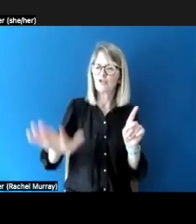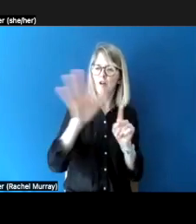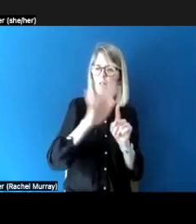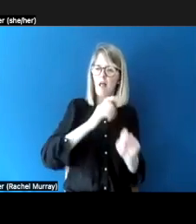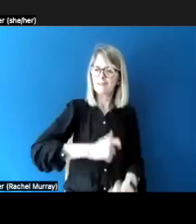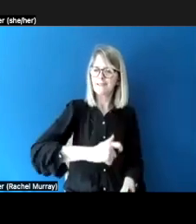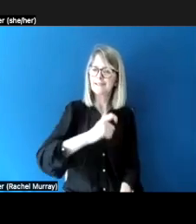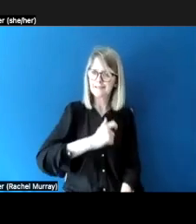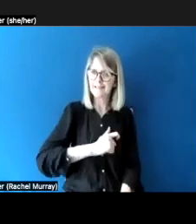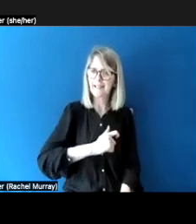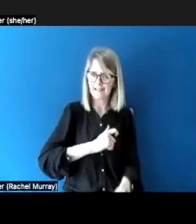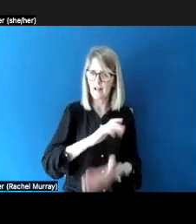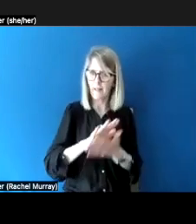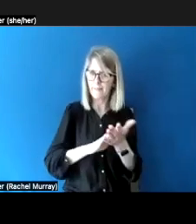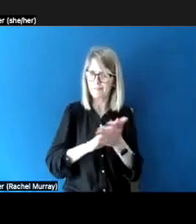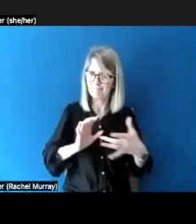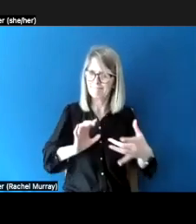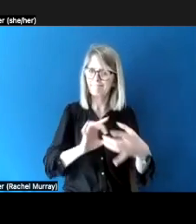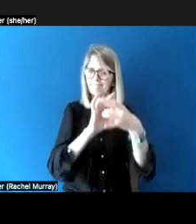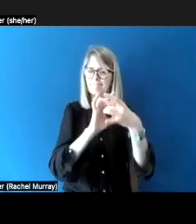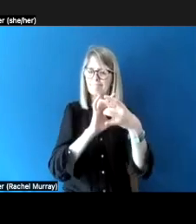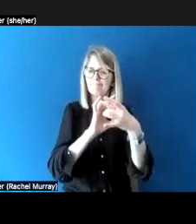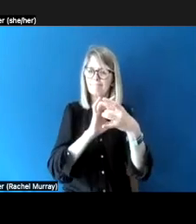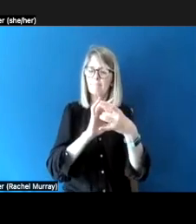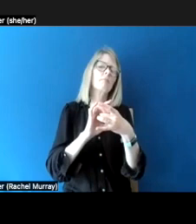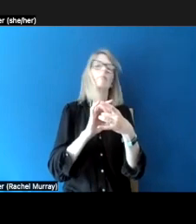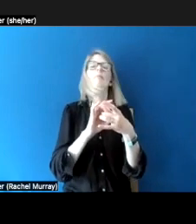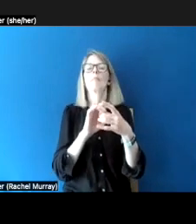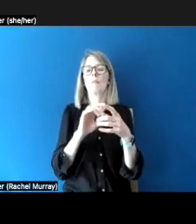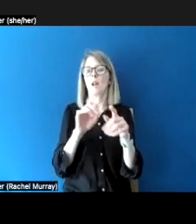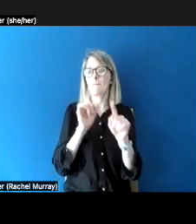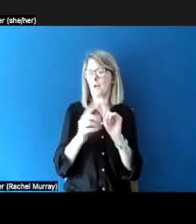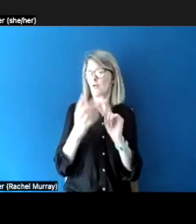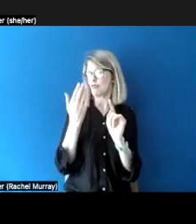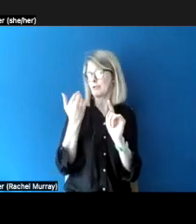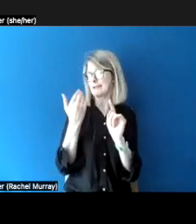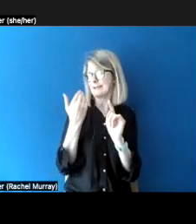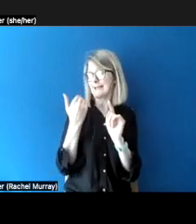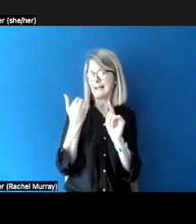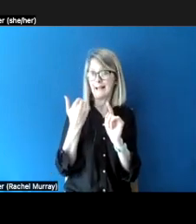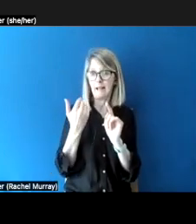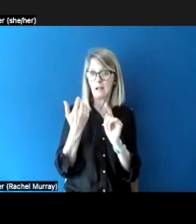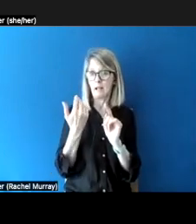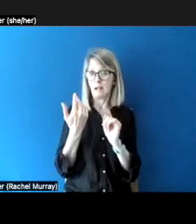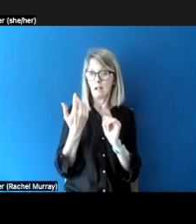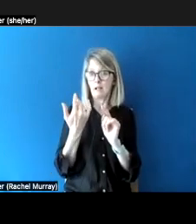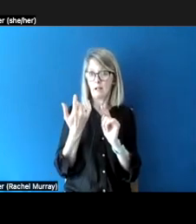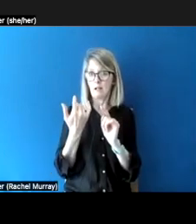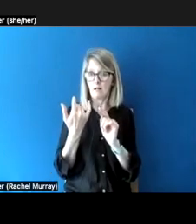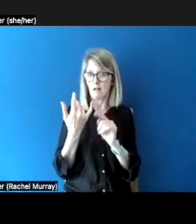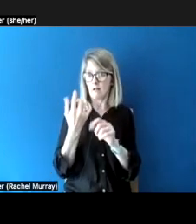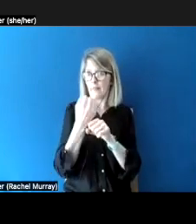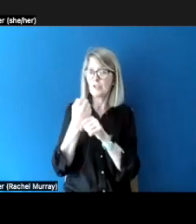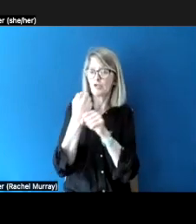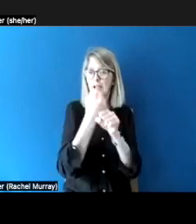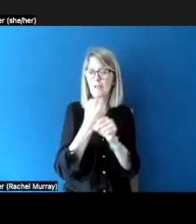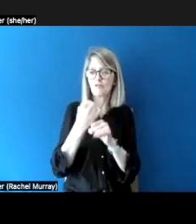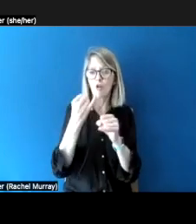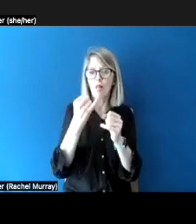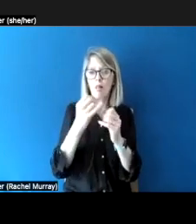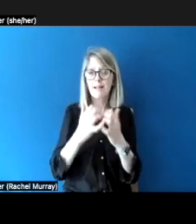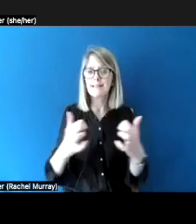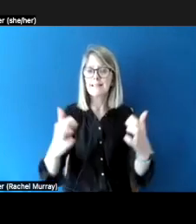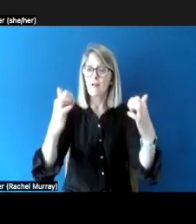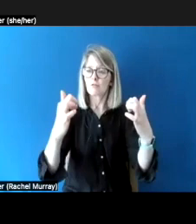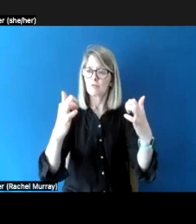course, most recently, even as recent as the last General Synod, we had people